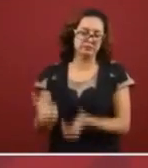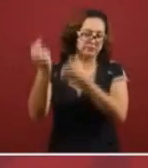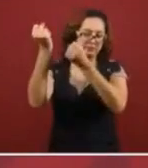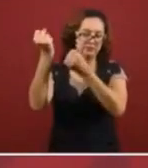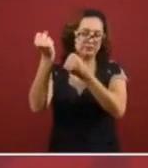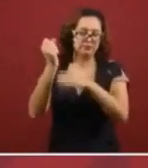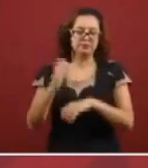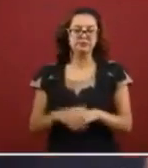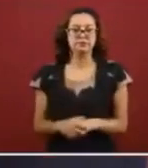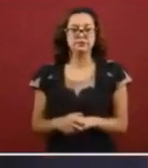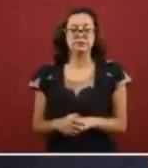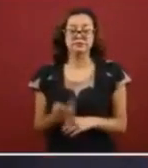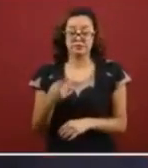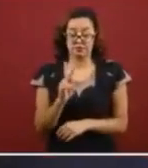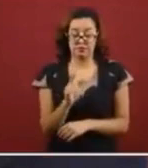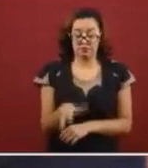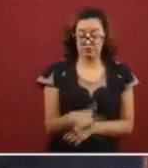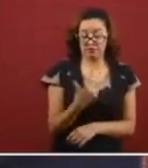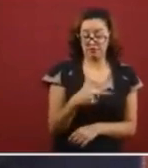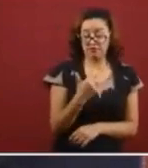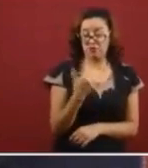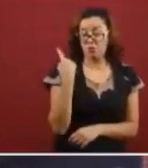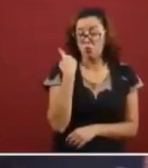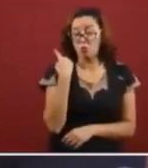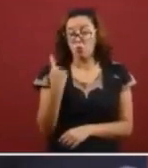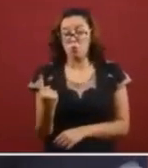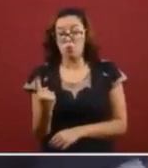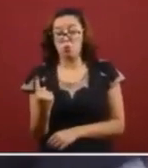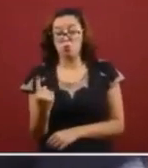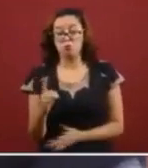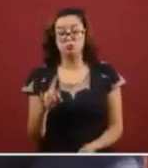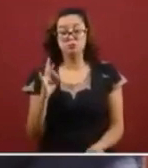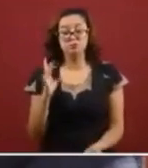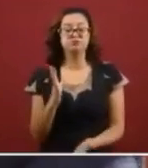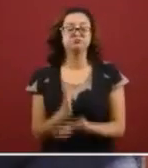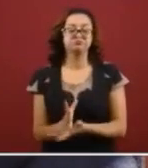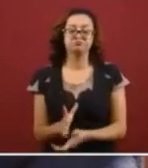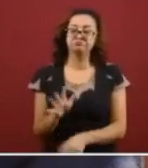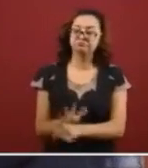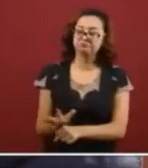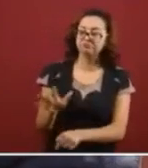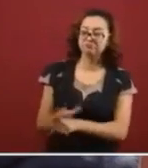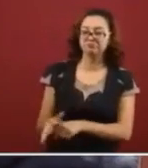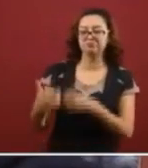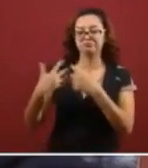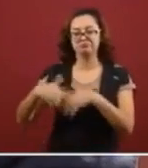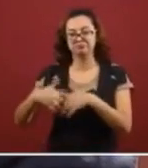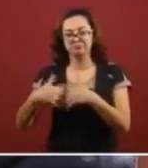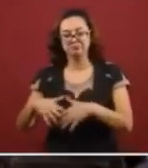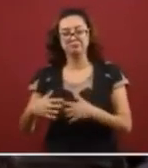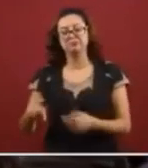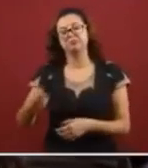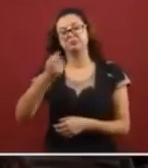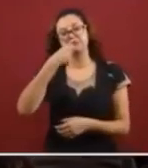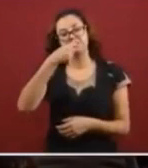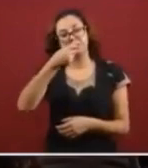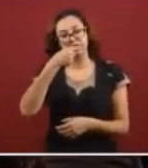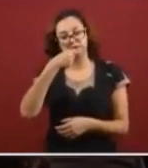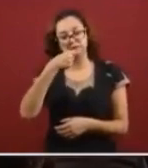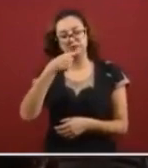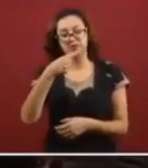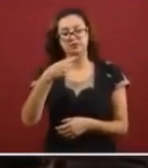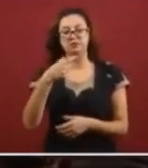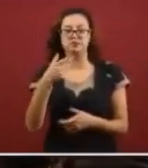Pero solo en uno, but only in one. Hay el equipo Did they have the equipment and the medication?